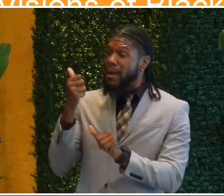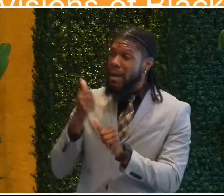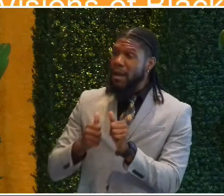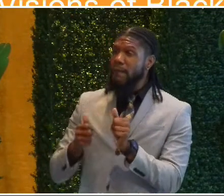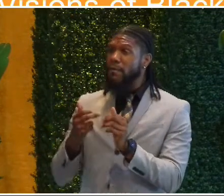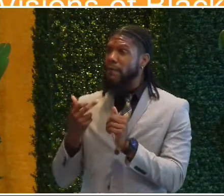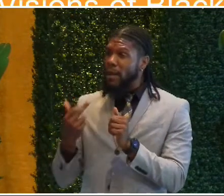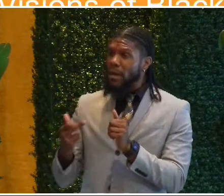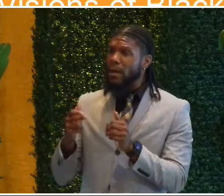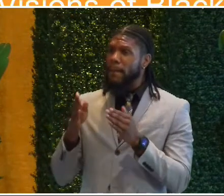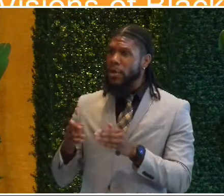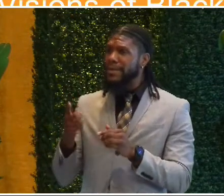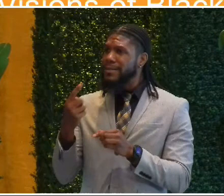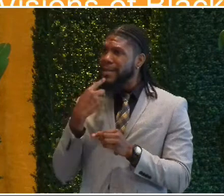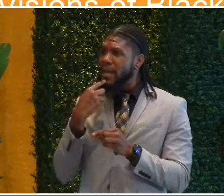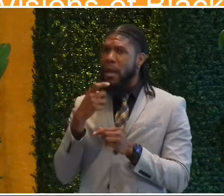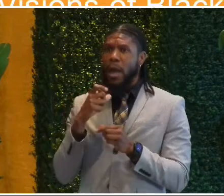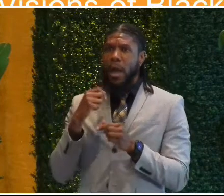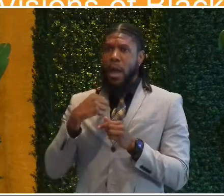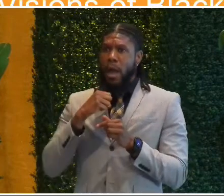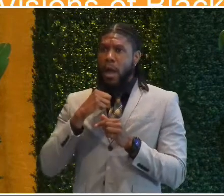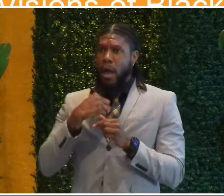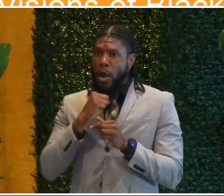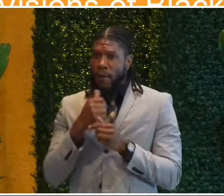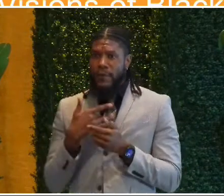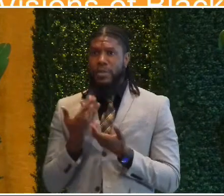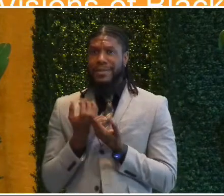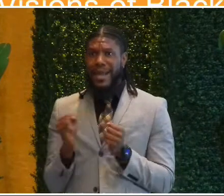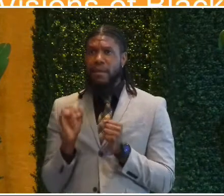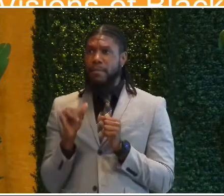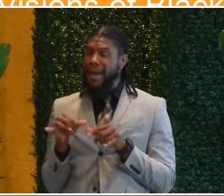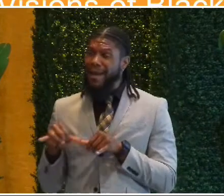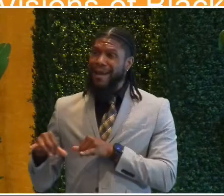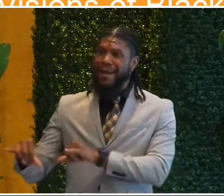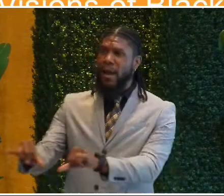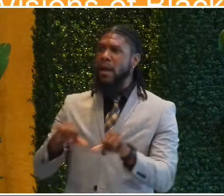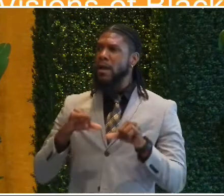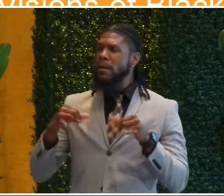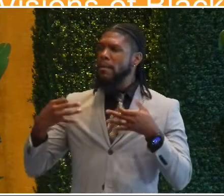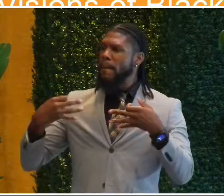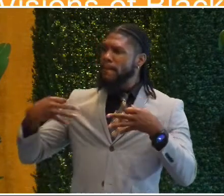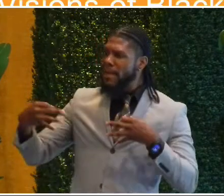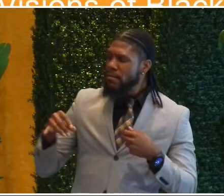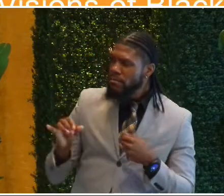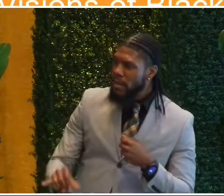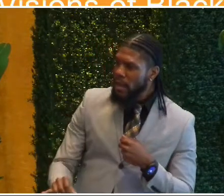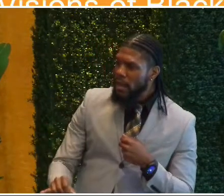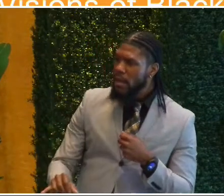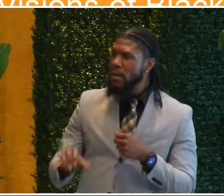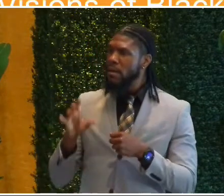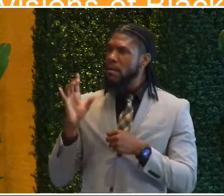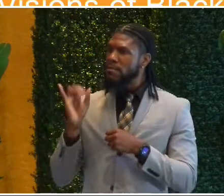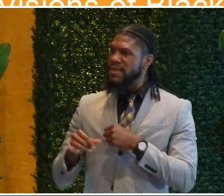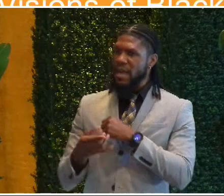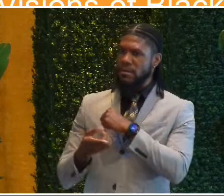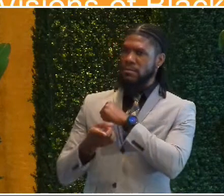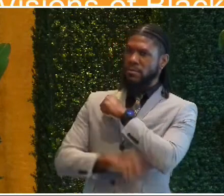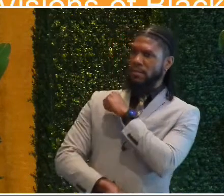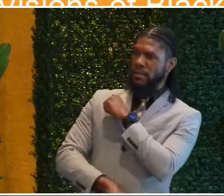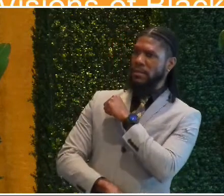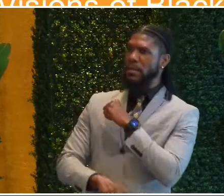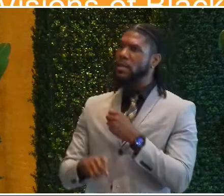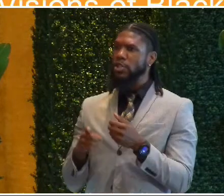feel safe. Explain that to me. It's that the carcerality and the criminalization does not get to the root of the